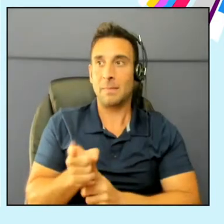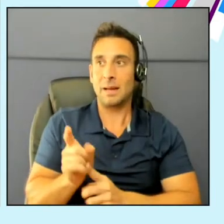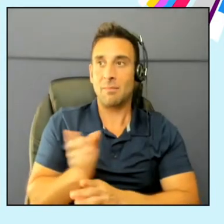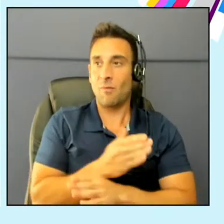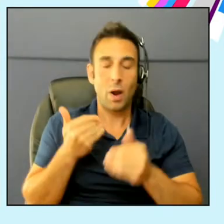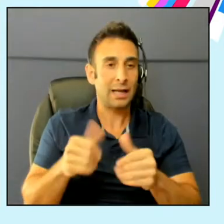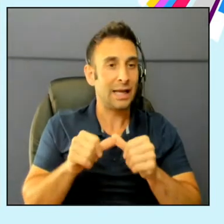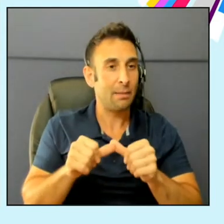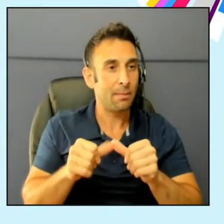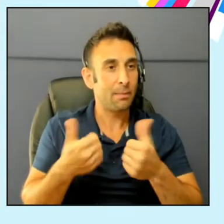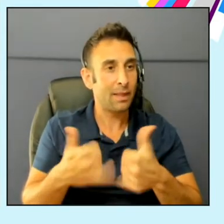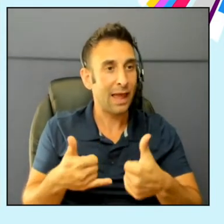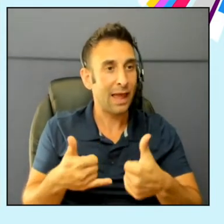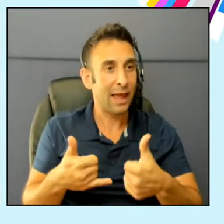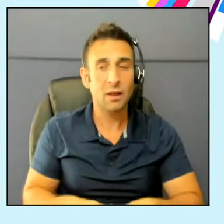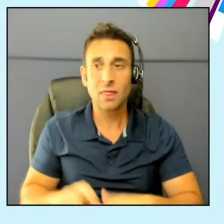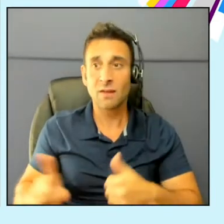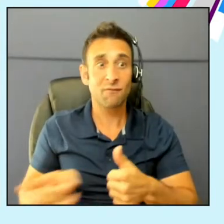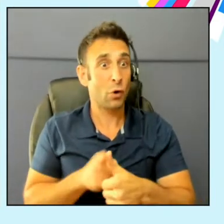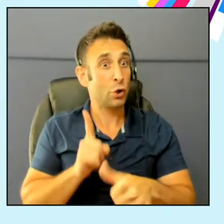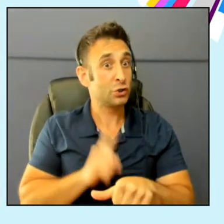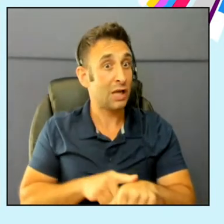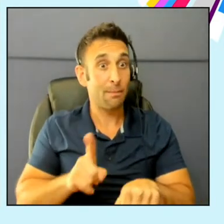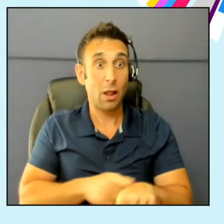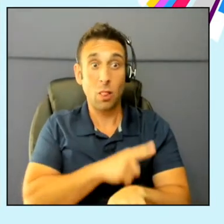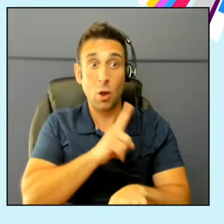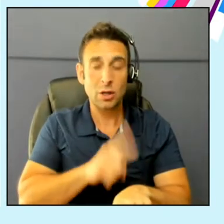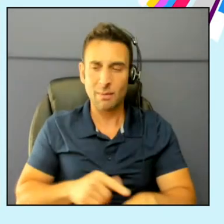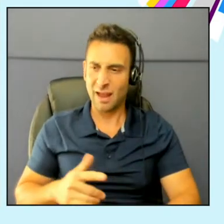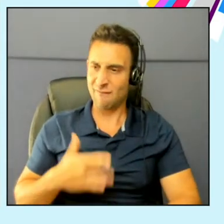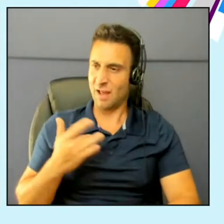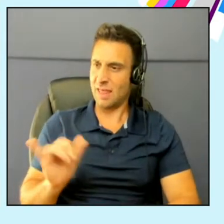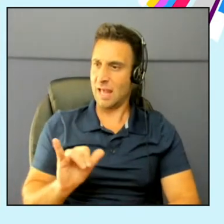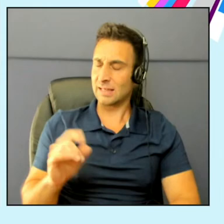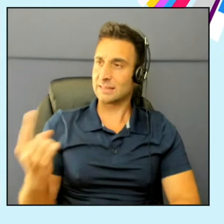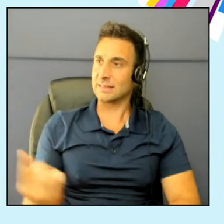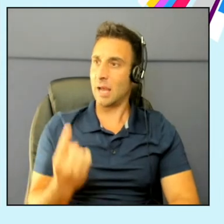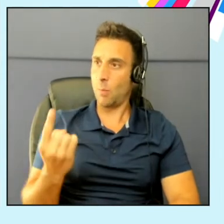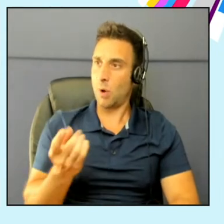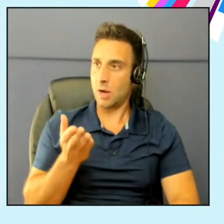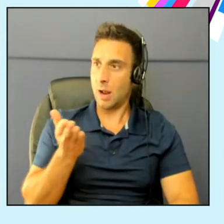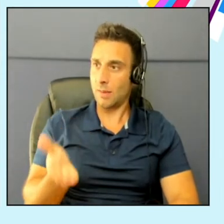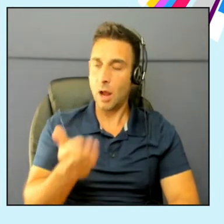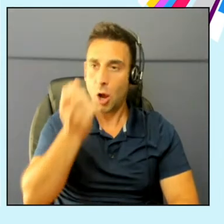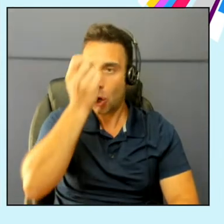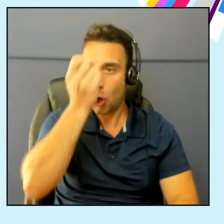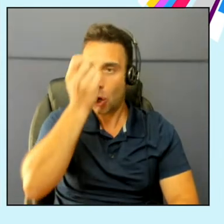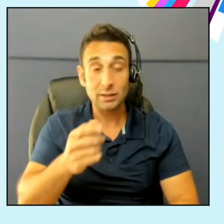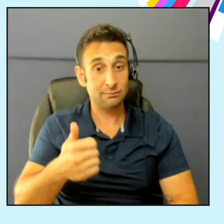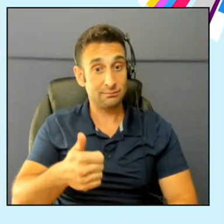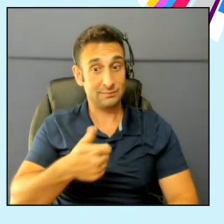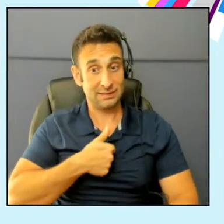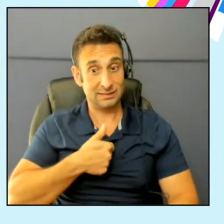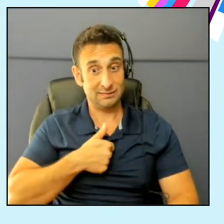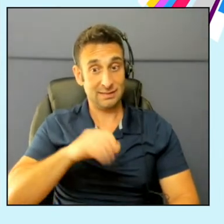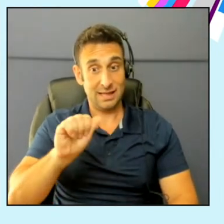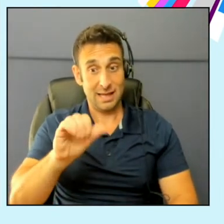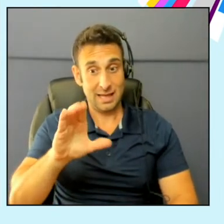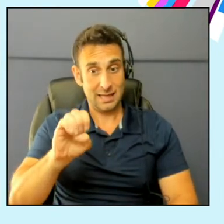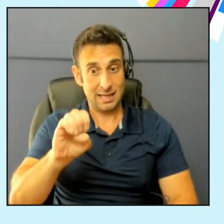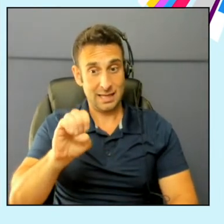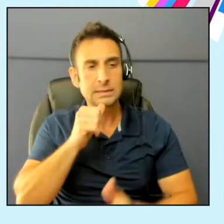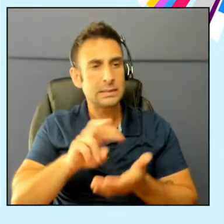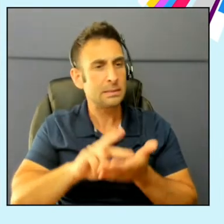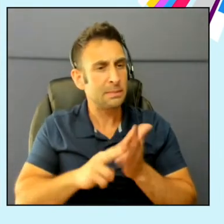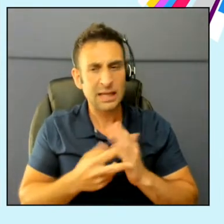for the first time in a really long time, I felt like somebody out there understood that being ace doesn't mean that you don't have